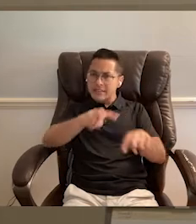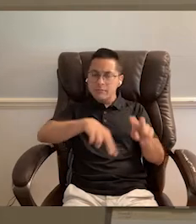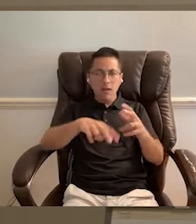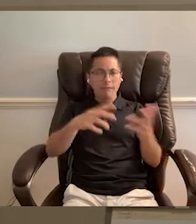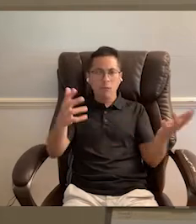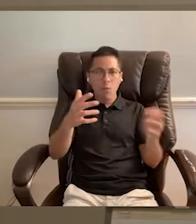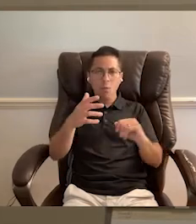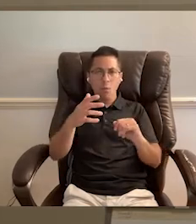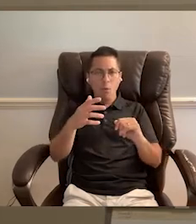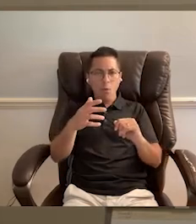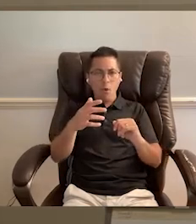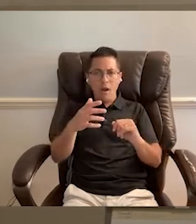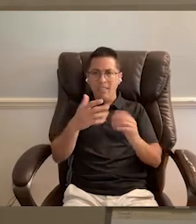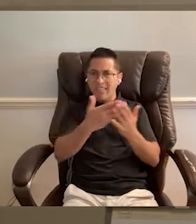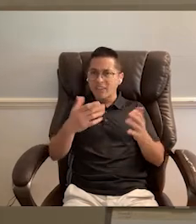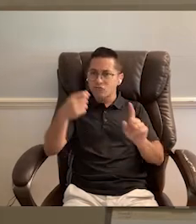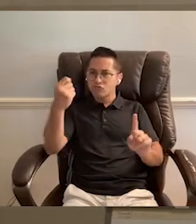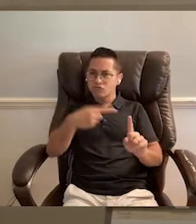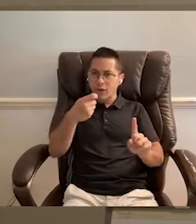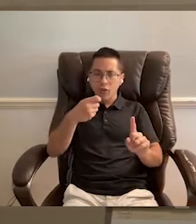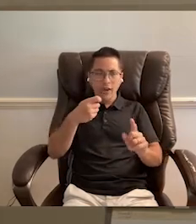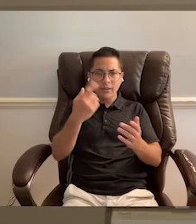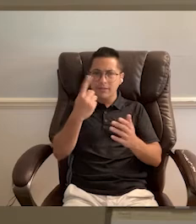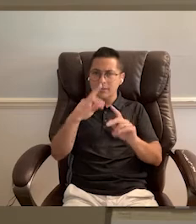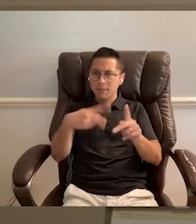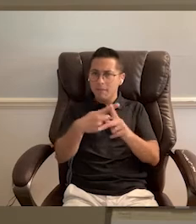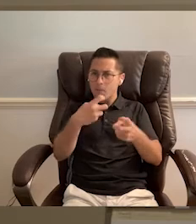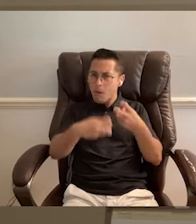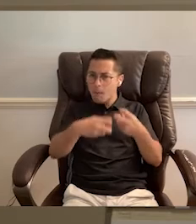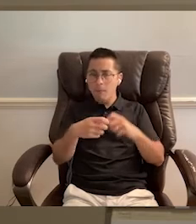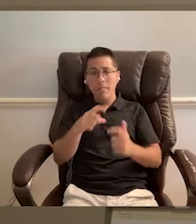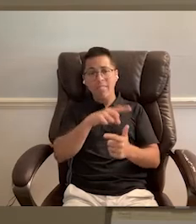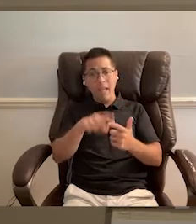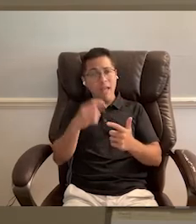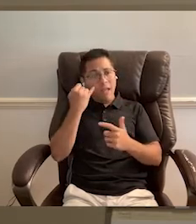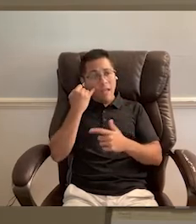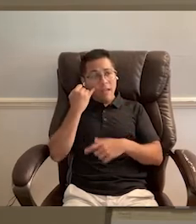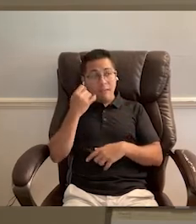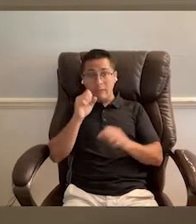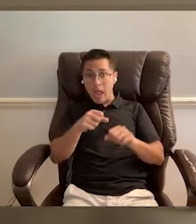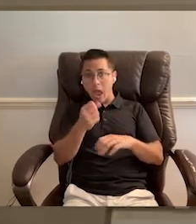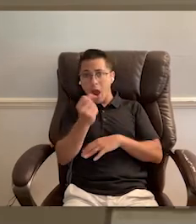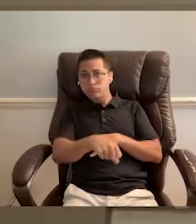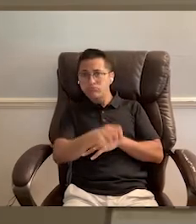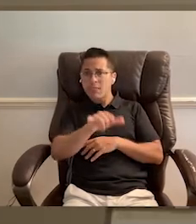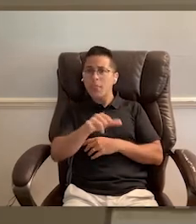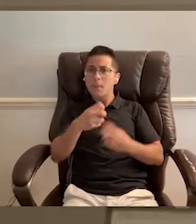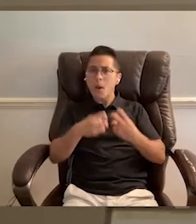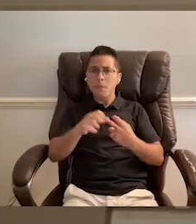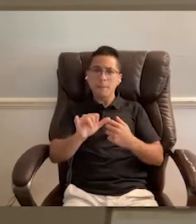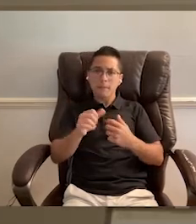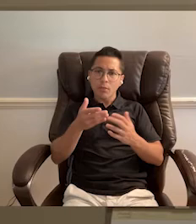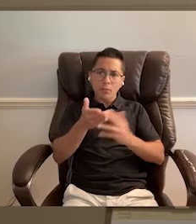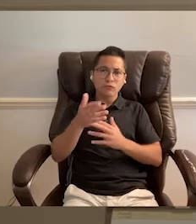the simulation, apply real-time distractors, take notes, access training information, and reports. So this